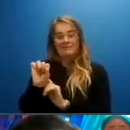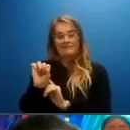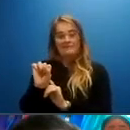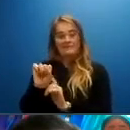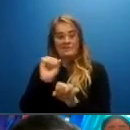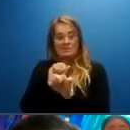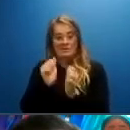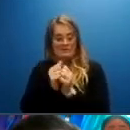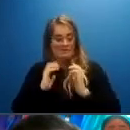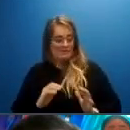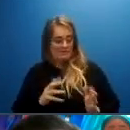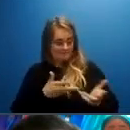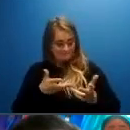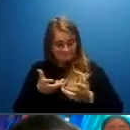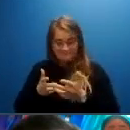we can